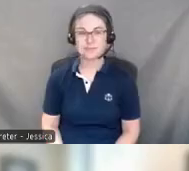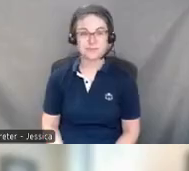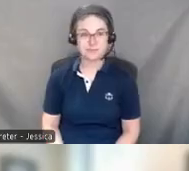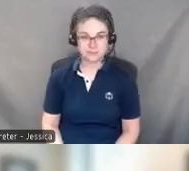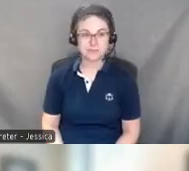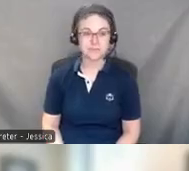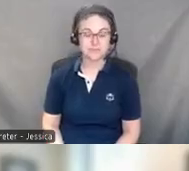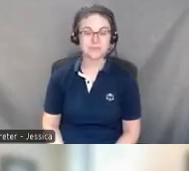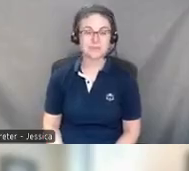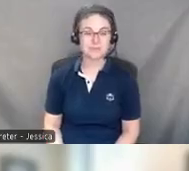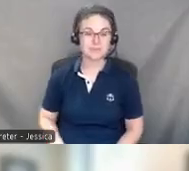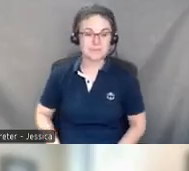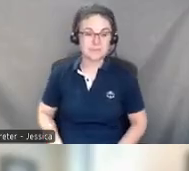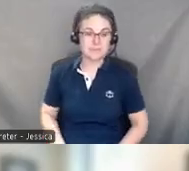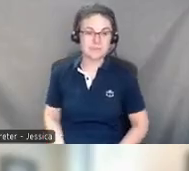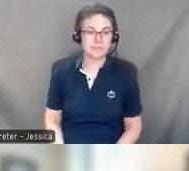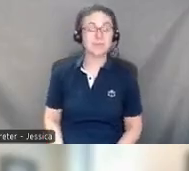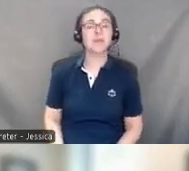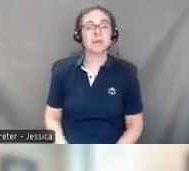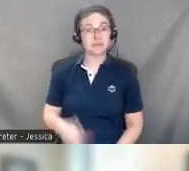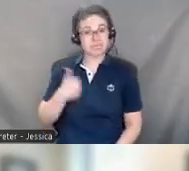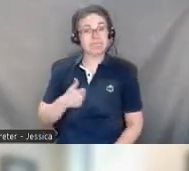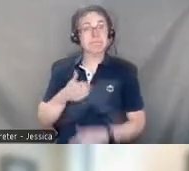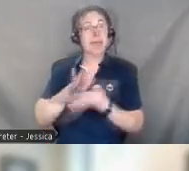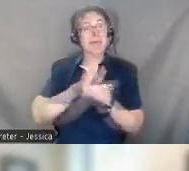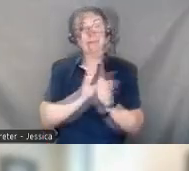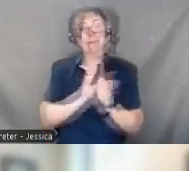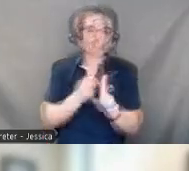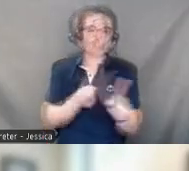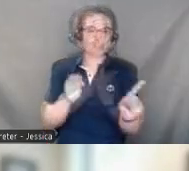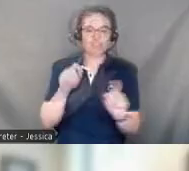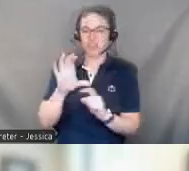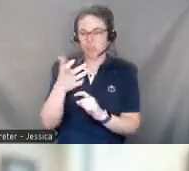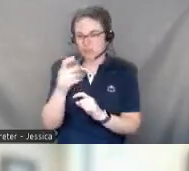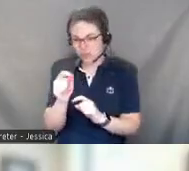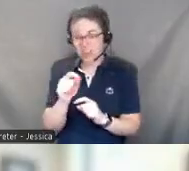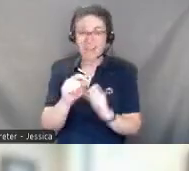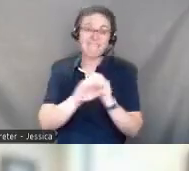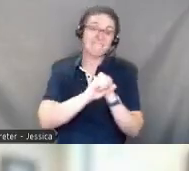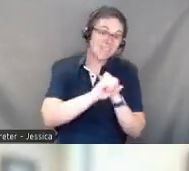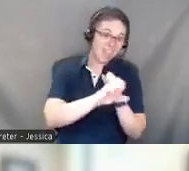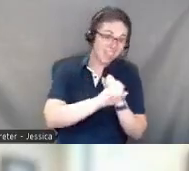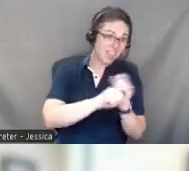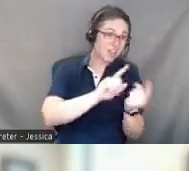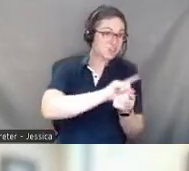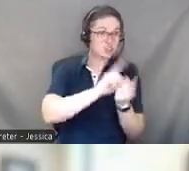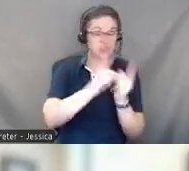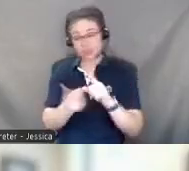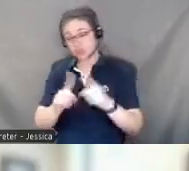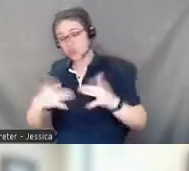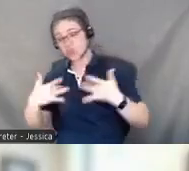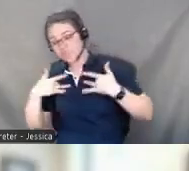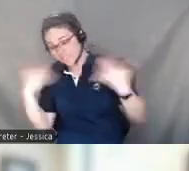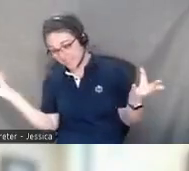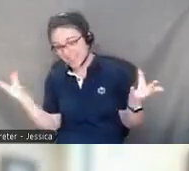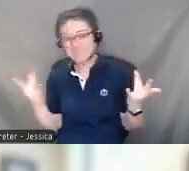Okay, so I've become a lot more efficient with turning flyers into events and things